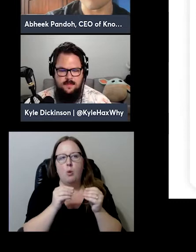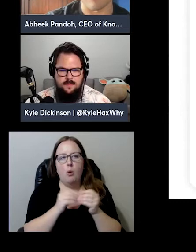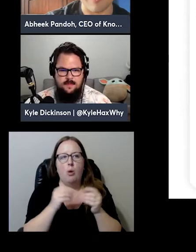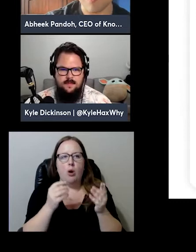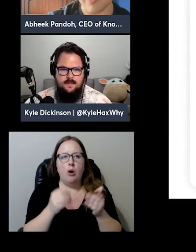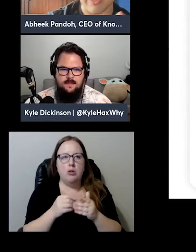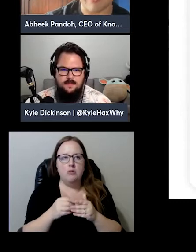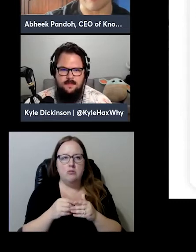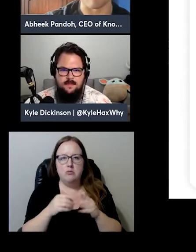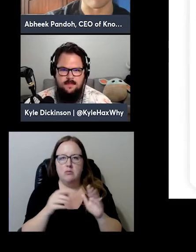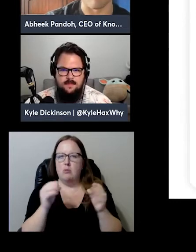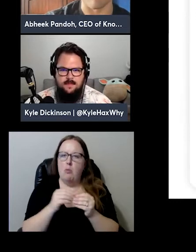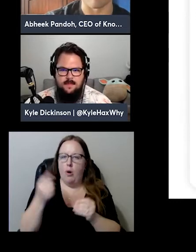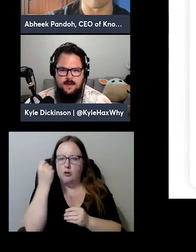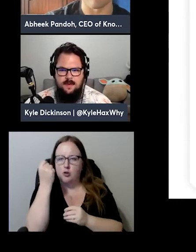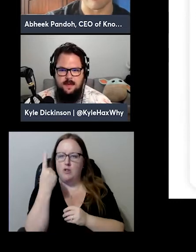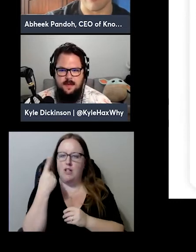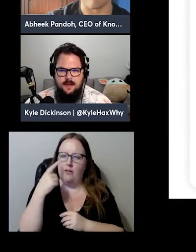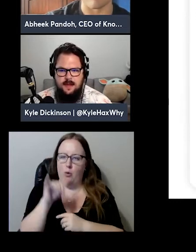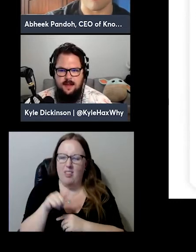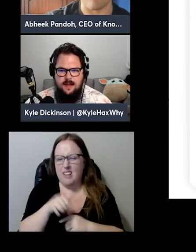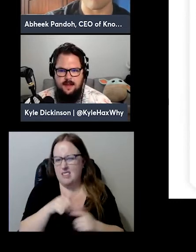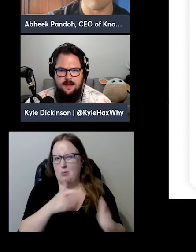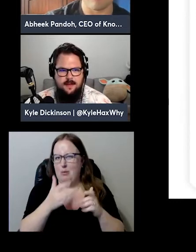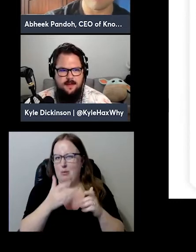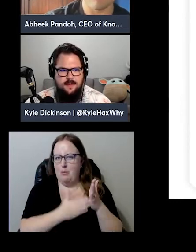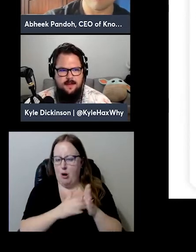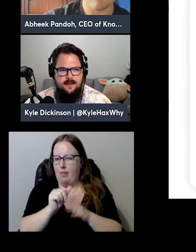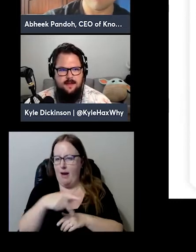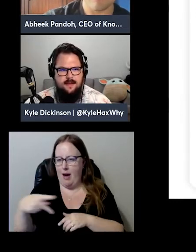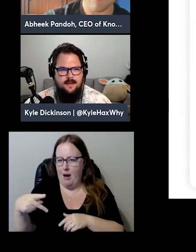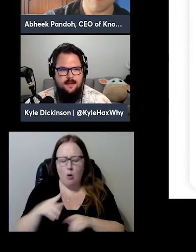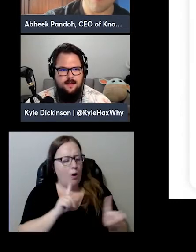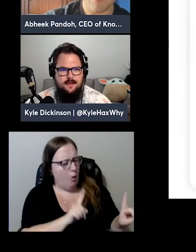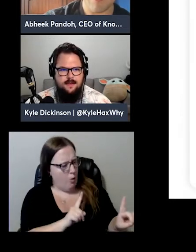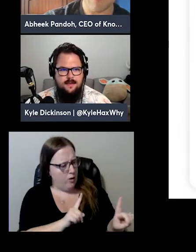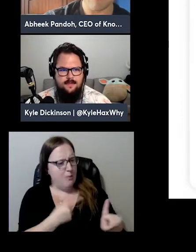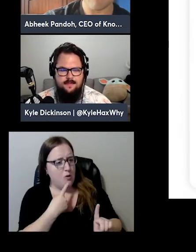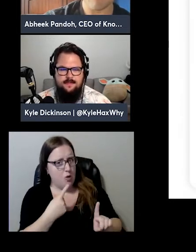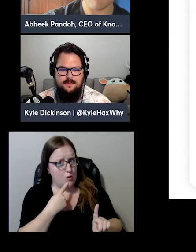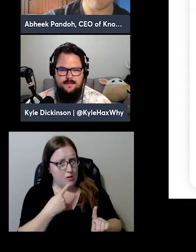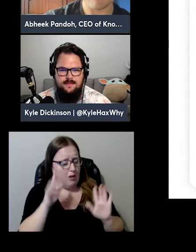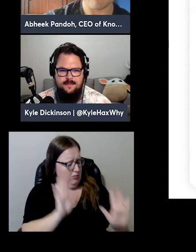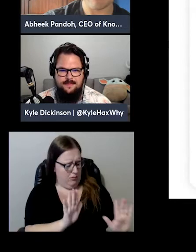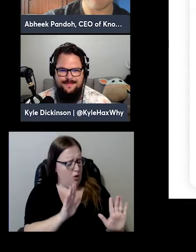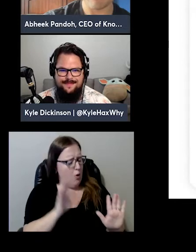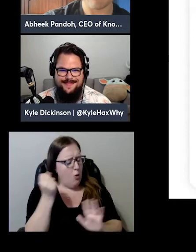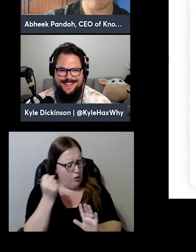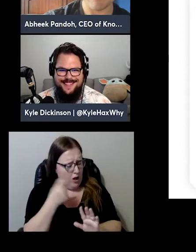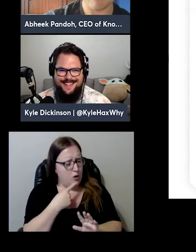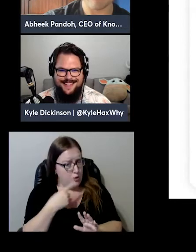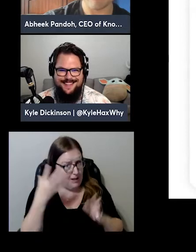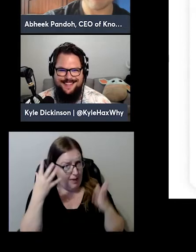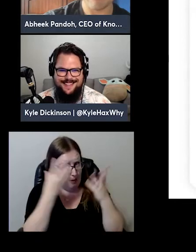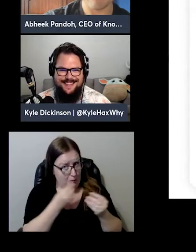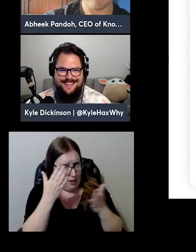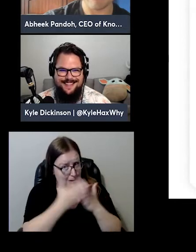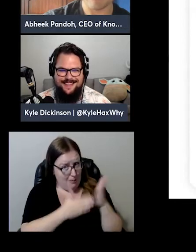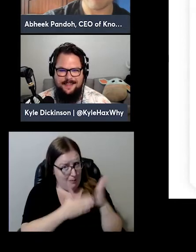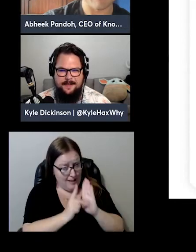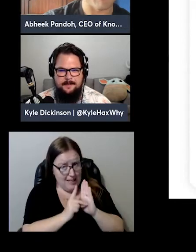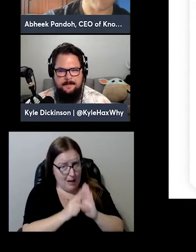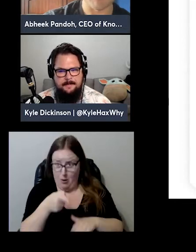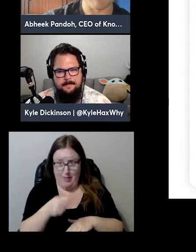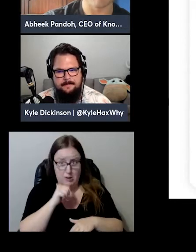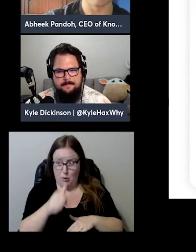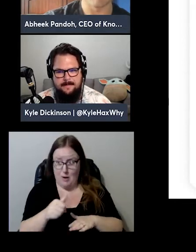comprehensive. So that's like a big part of the app Well, in hold on. general. You said the pretty. Oh, hold on. You said the pretty part of the demo. This wasn't the. Okay,